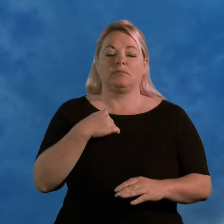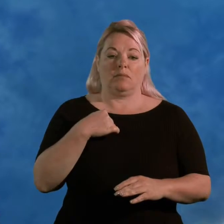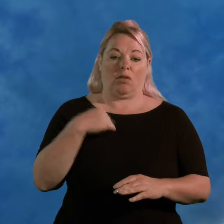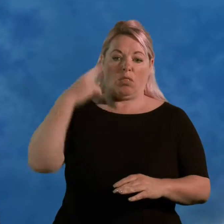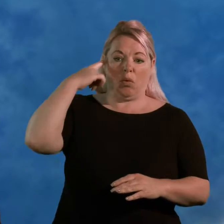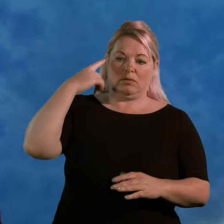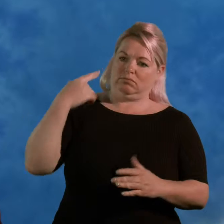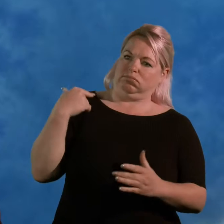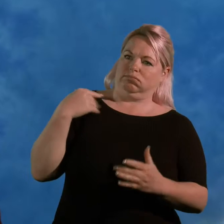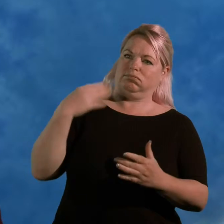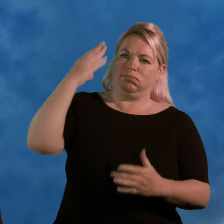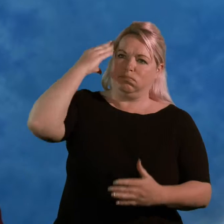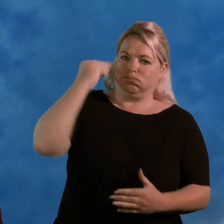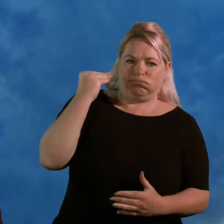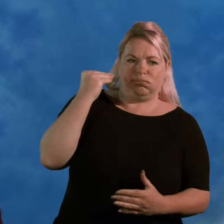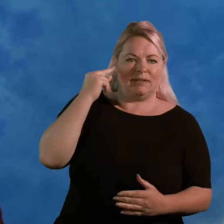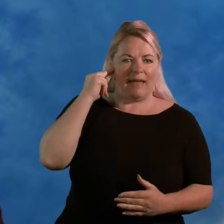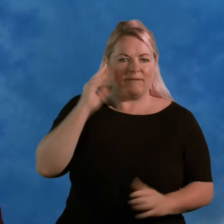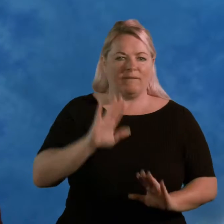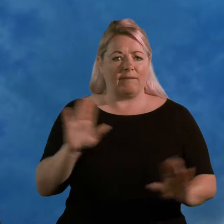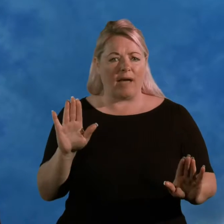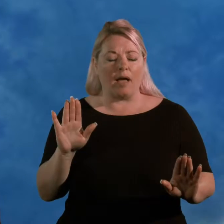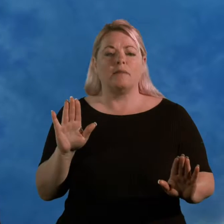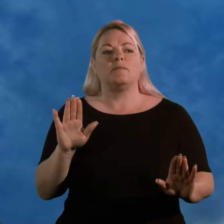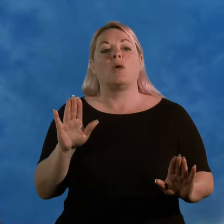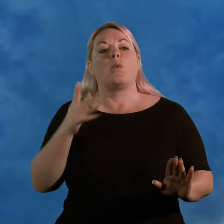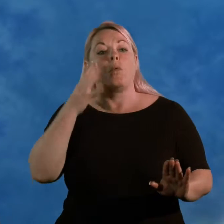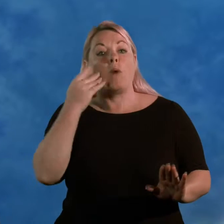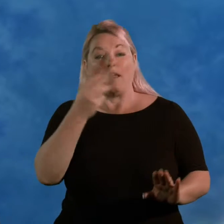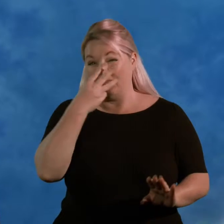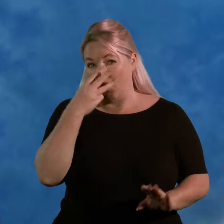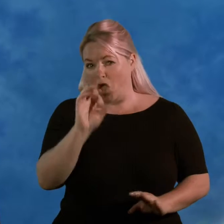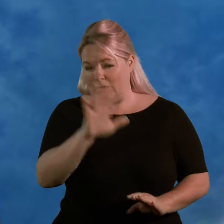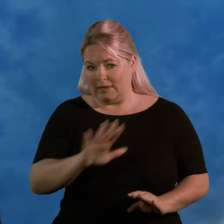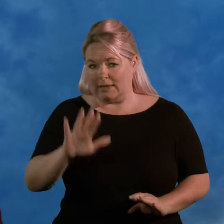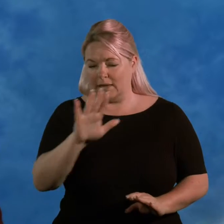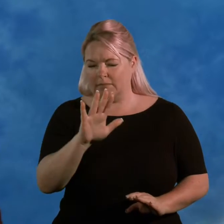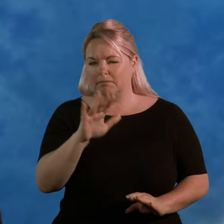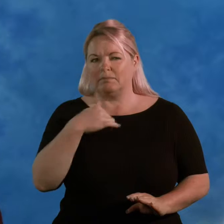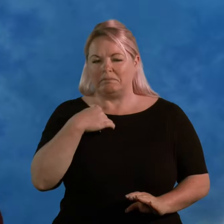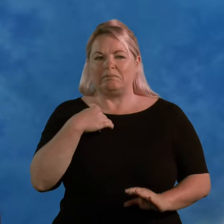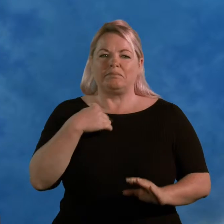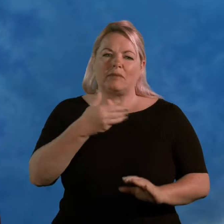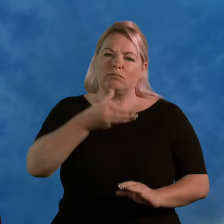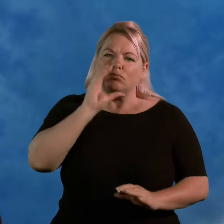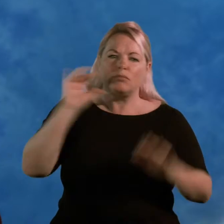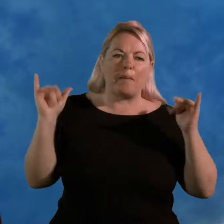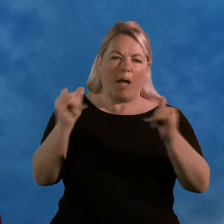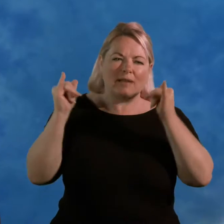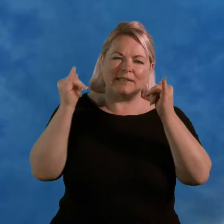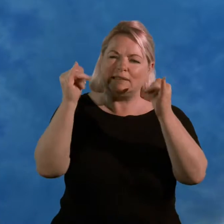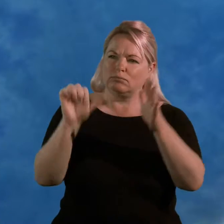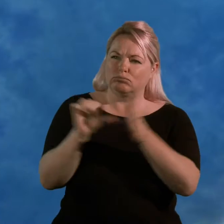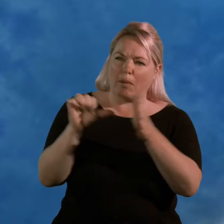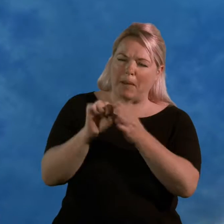I never thought of myself as having a hearing loss. By my late 30s, I found I was having trouble in cocktail parties.